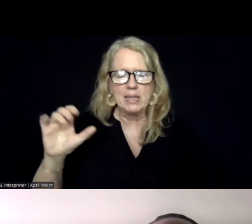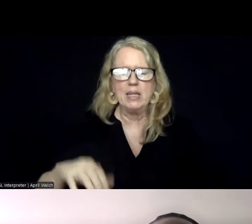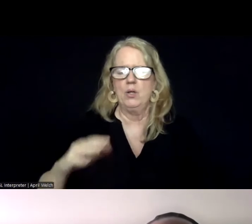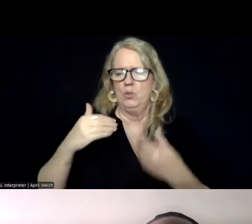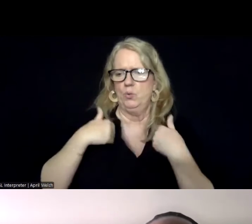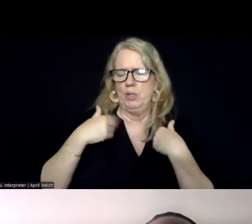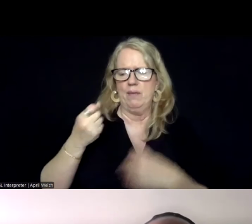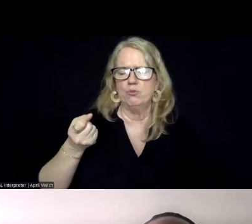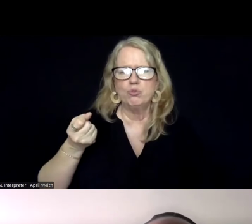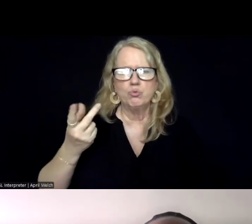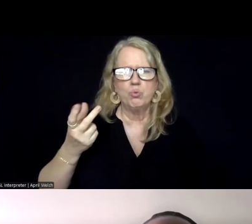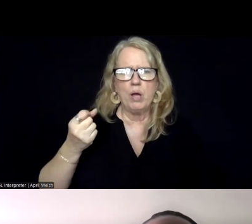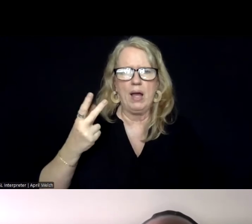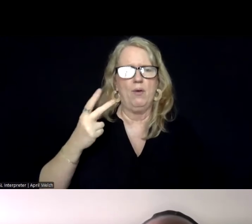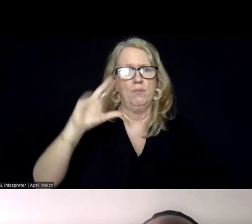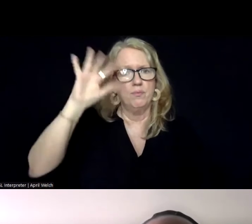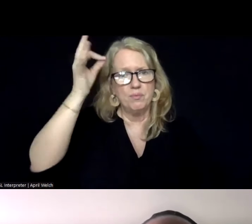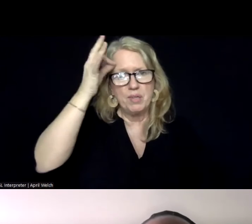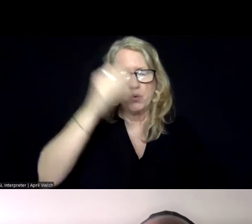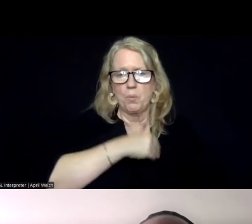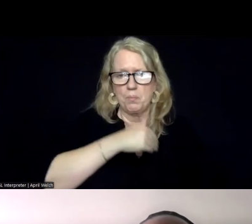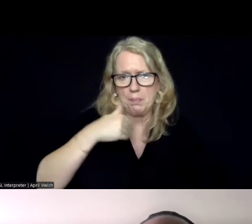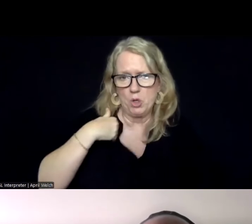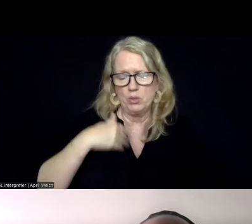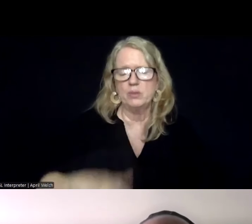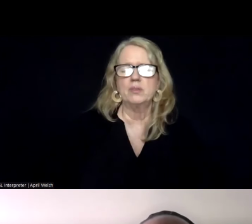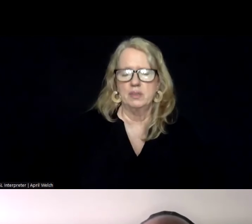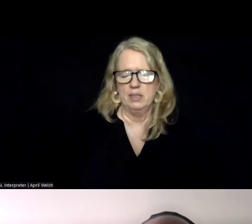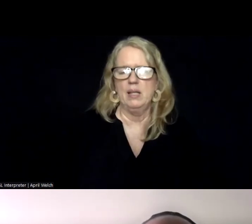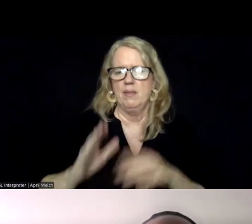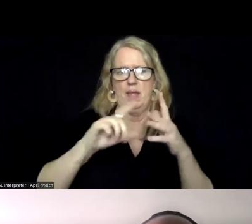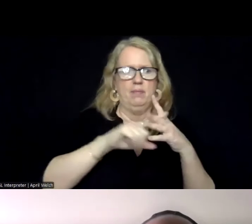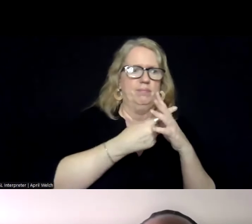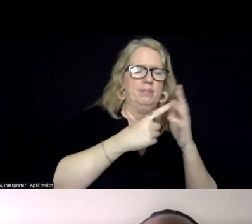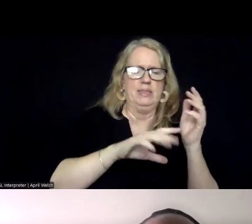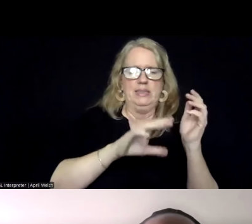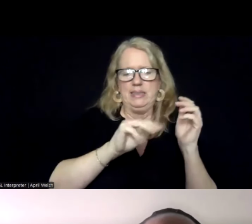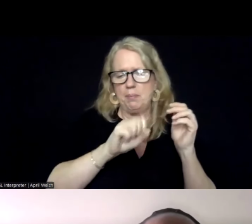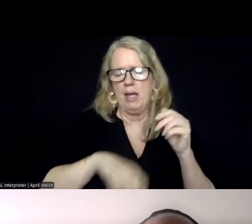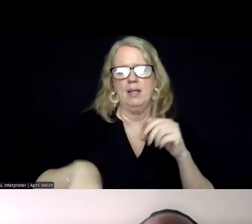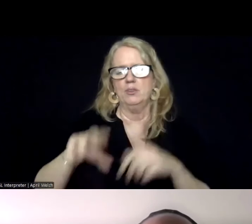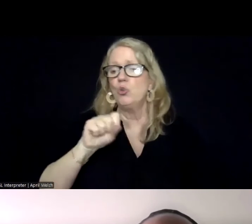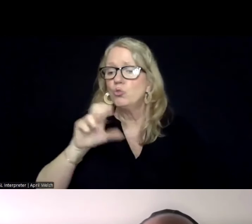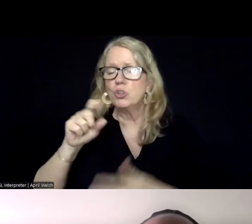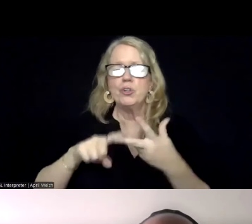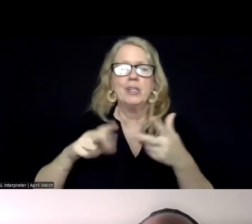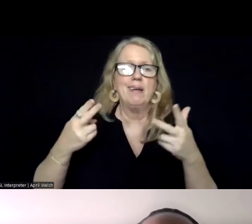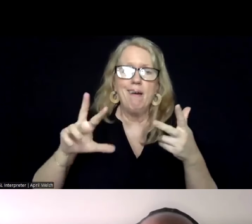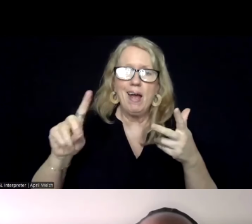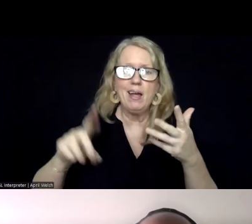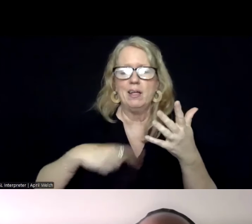and this is 12 federal members, spanning from CMS, Social Security,